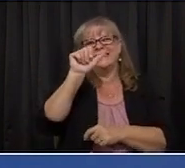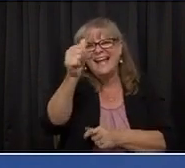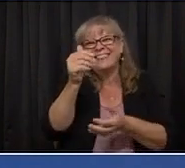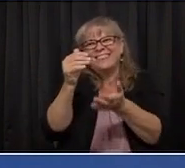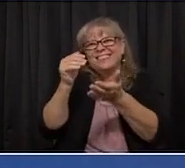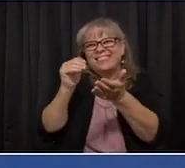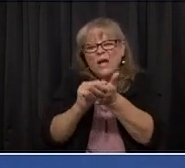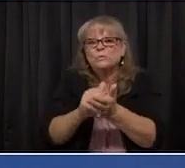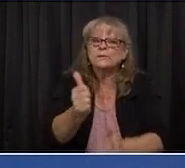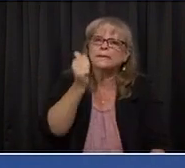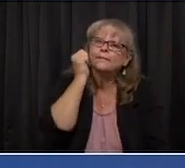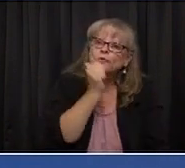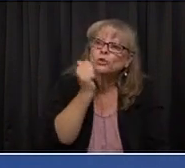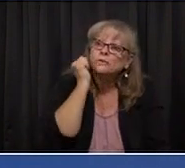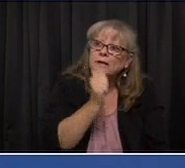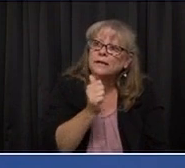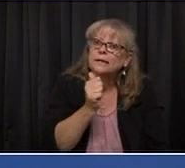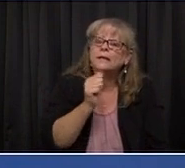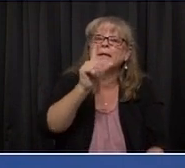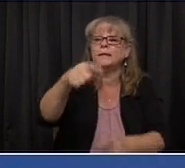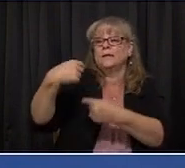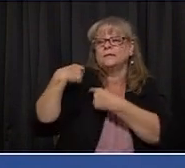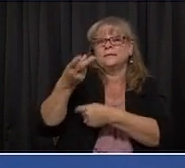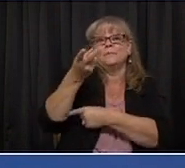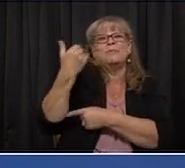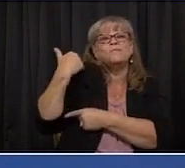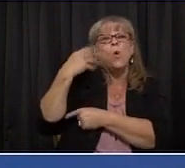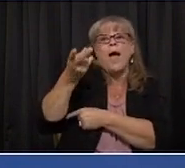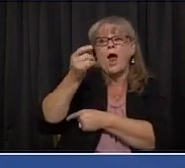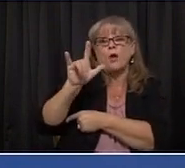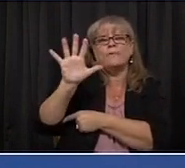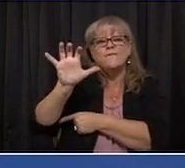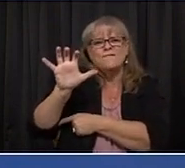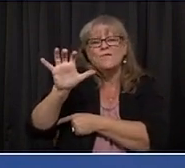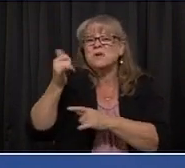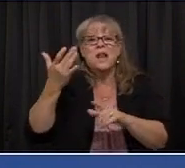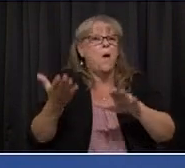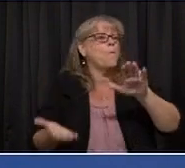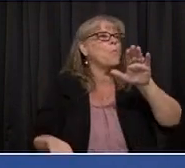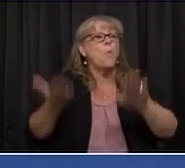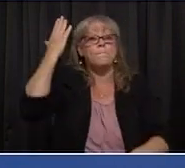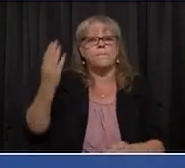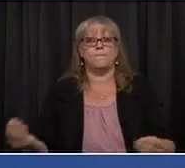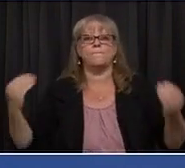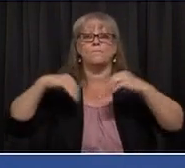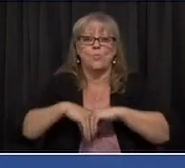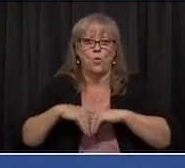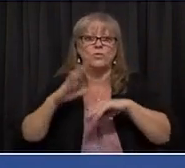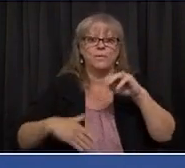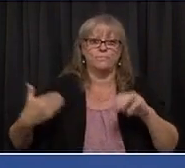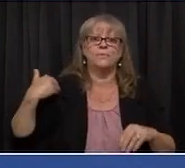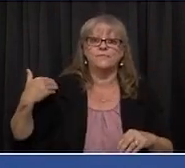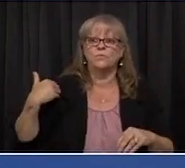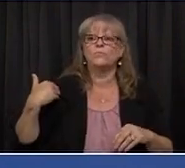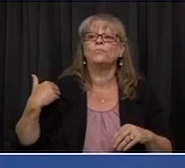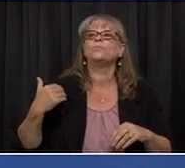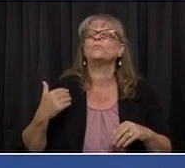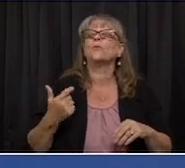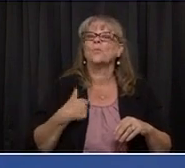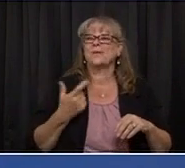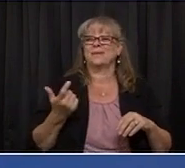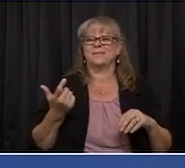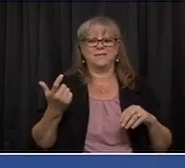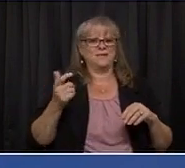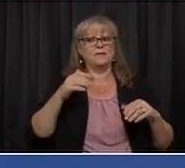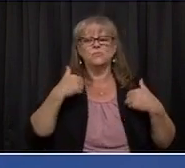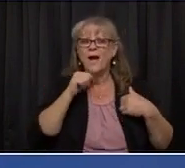running about 2,000 tests per day. And across the country and in Colorado, everybody was missing critical resources like